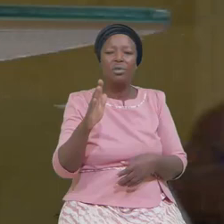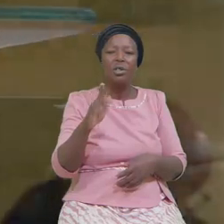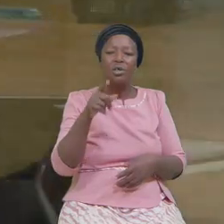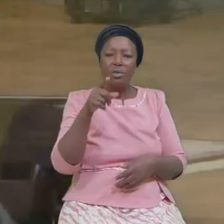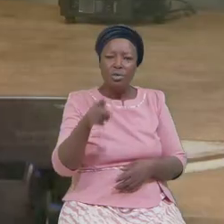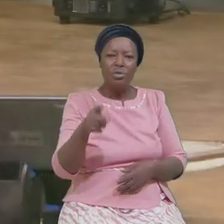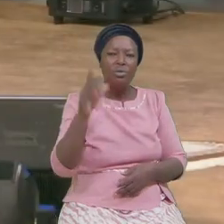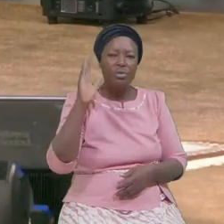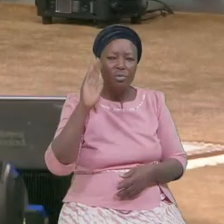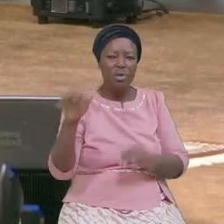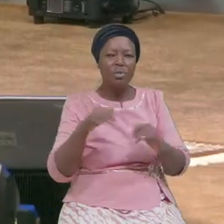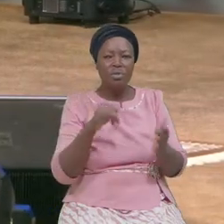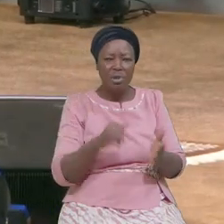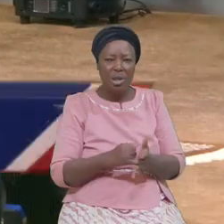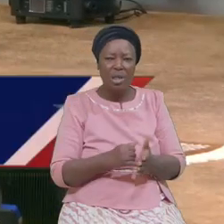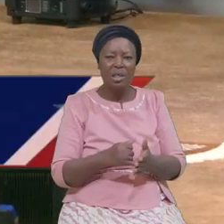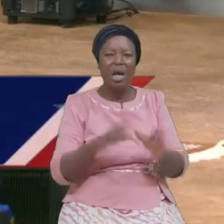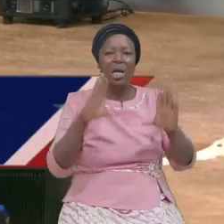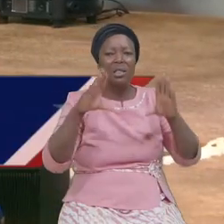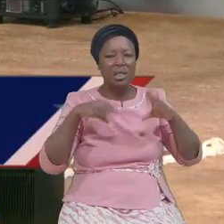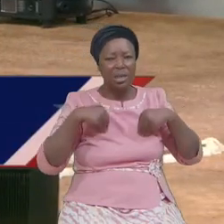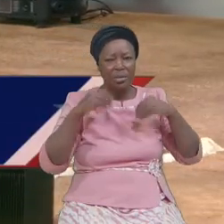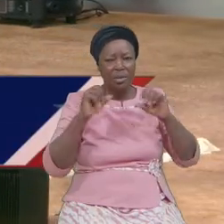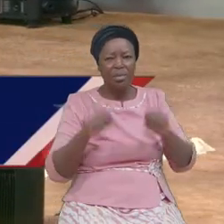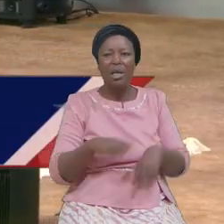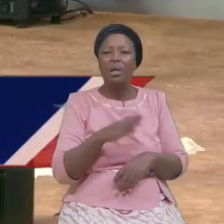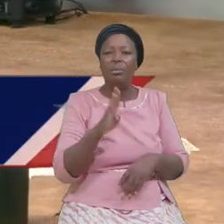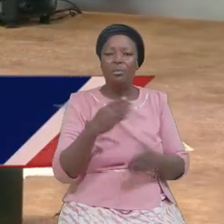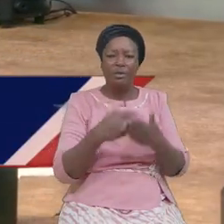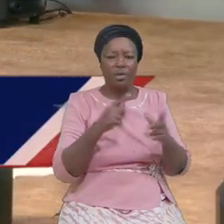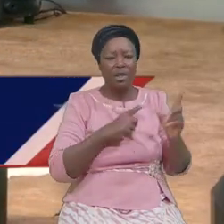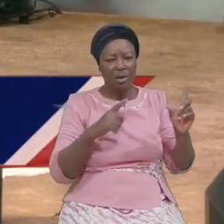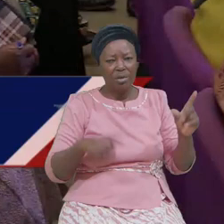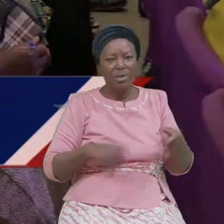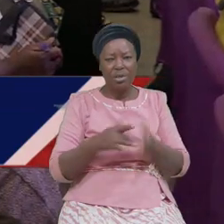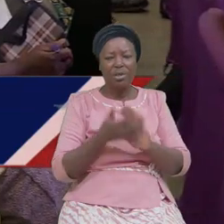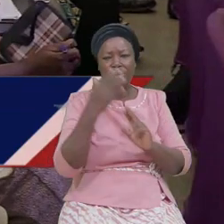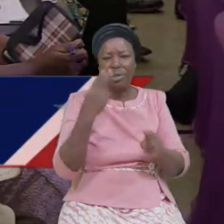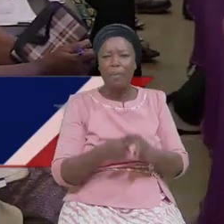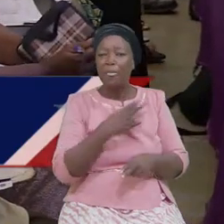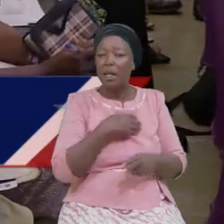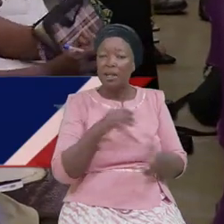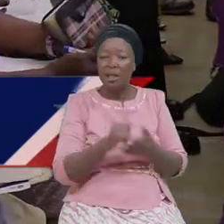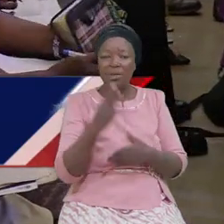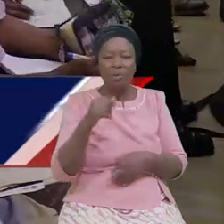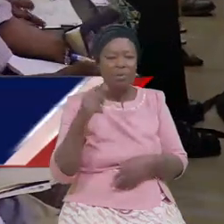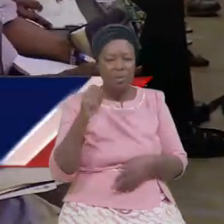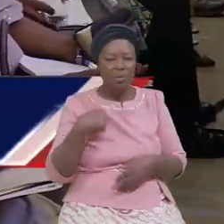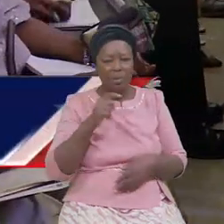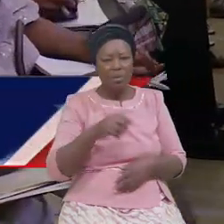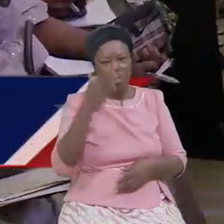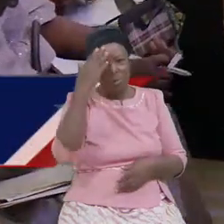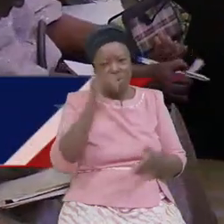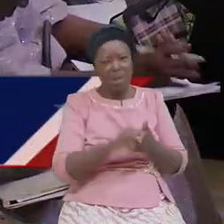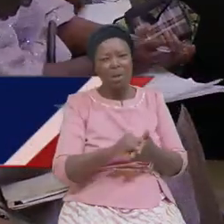will do it acceptably before the Lord. And as we are diligent, one of these days the Lord